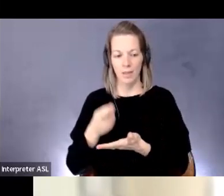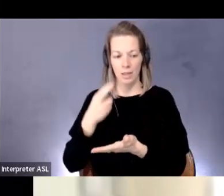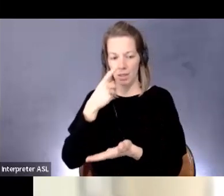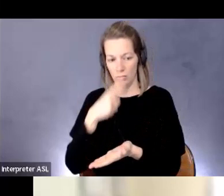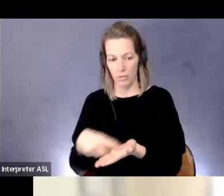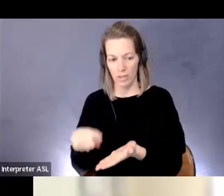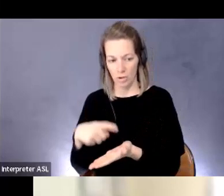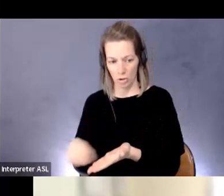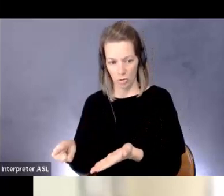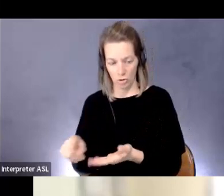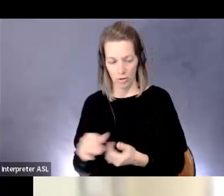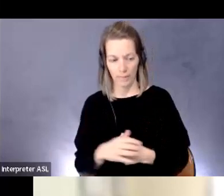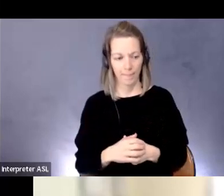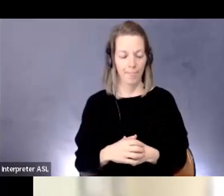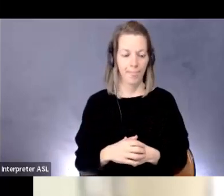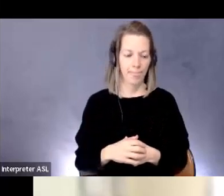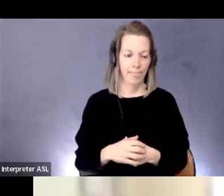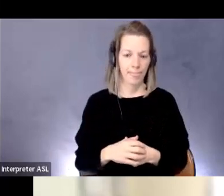Research.